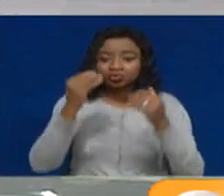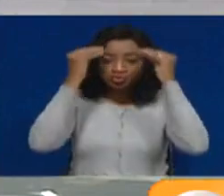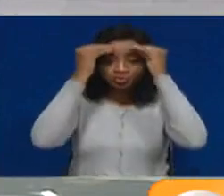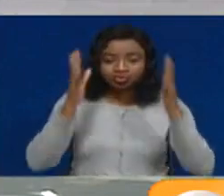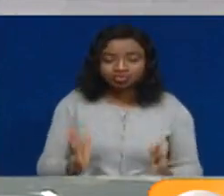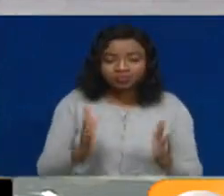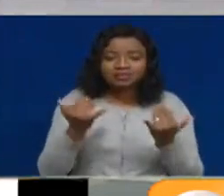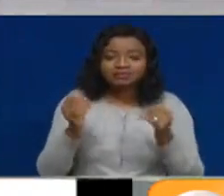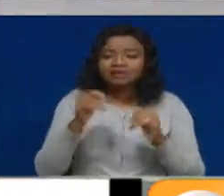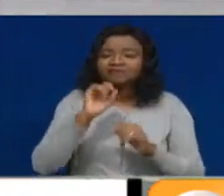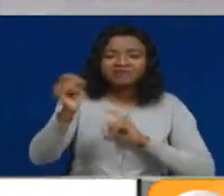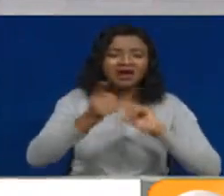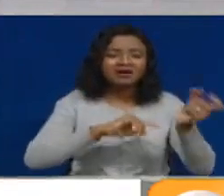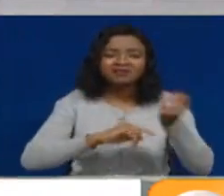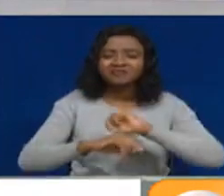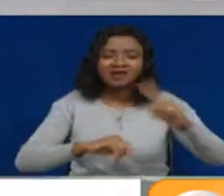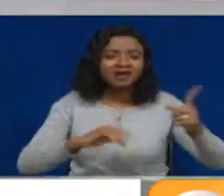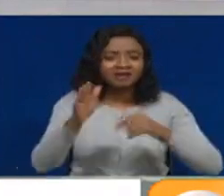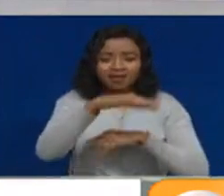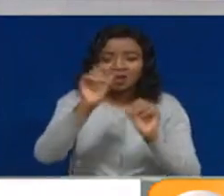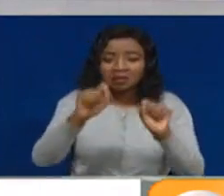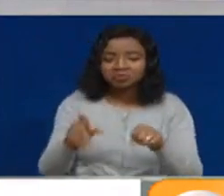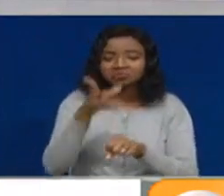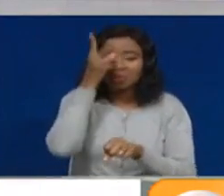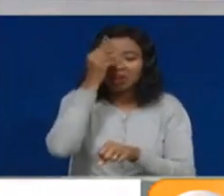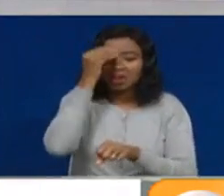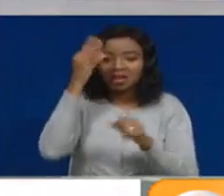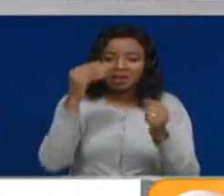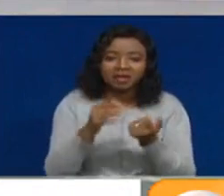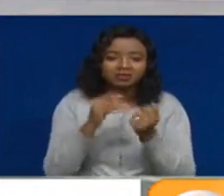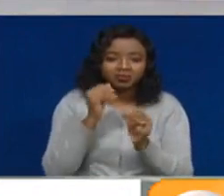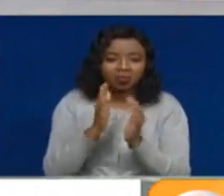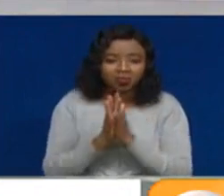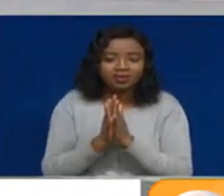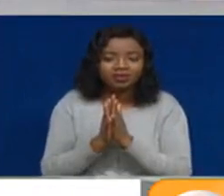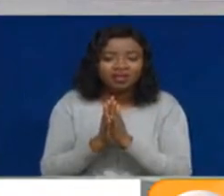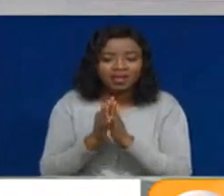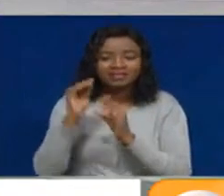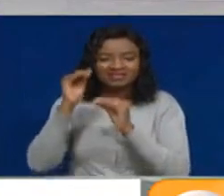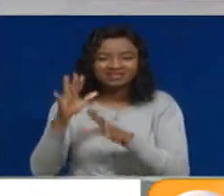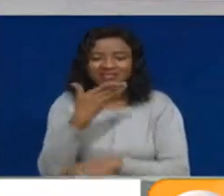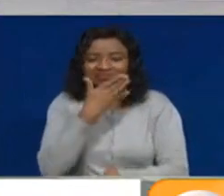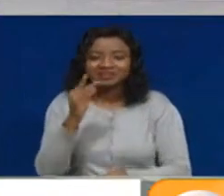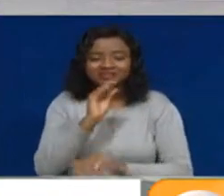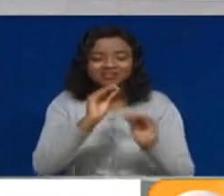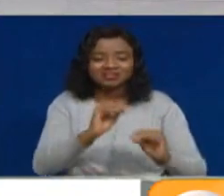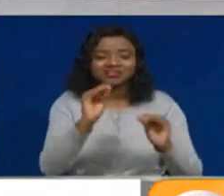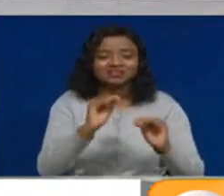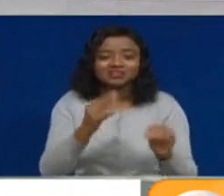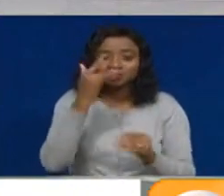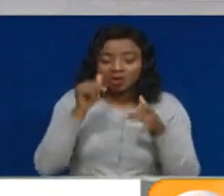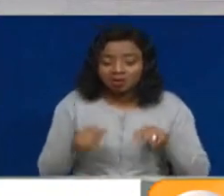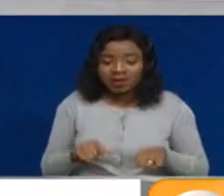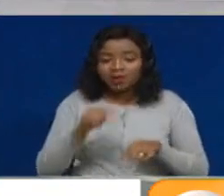to a story where learners in remote areas will be connected to some of the best teachers in the country. Now, the government has tonight rolled out the